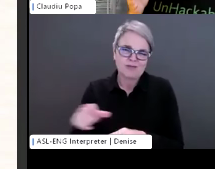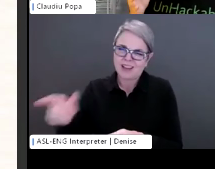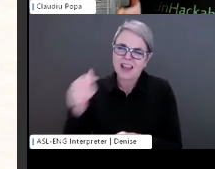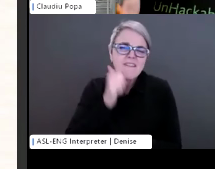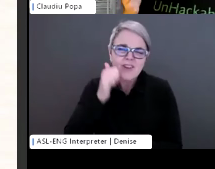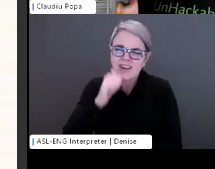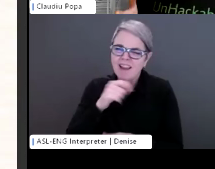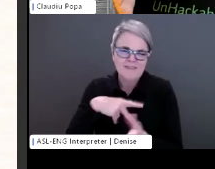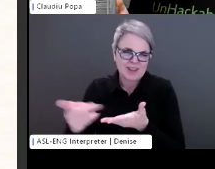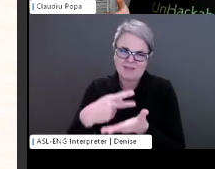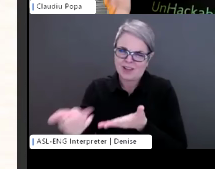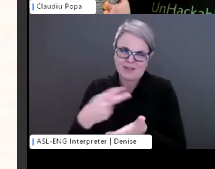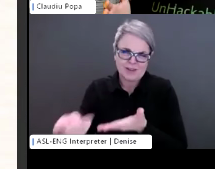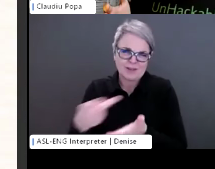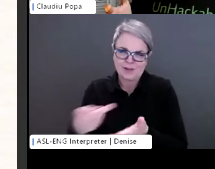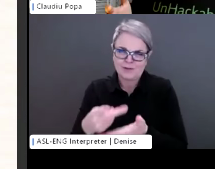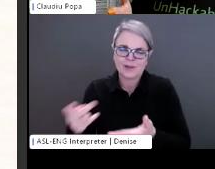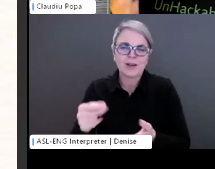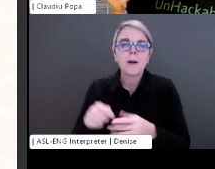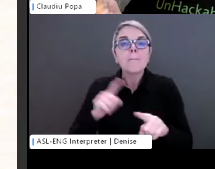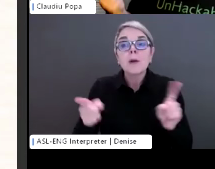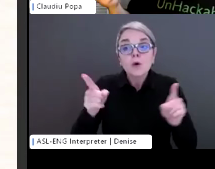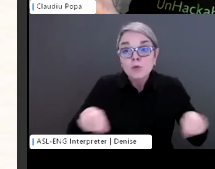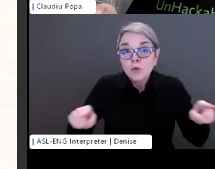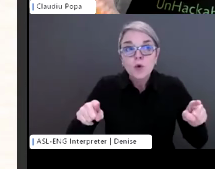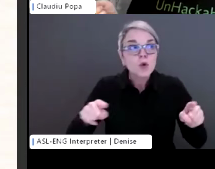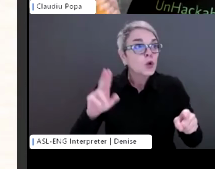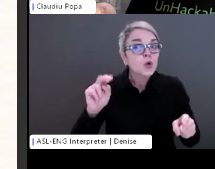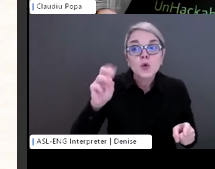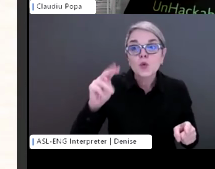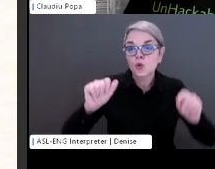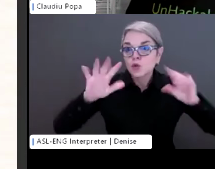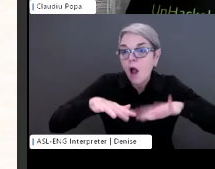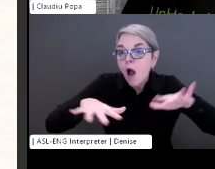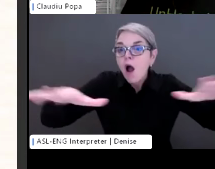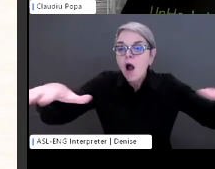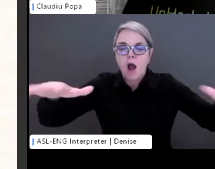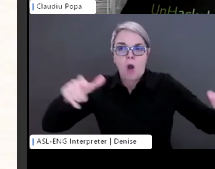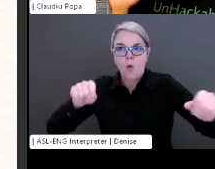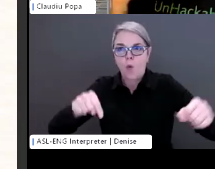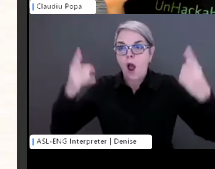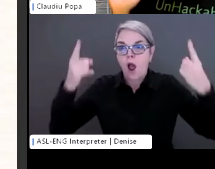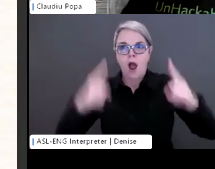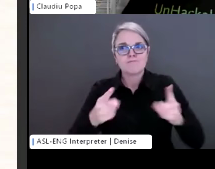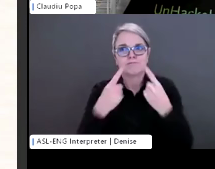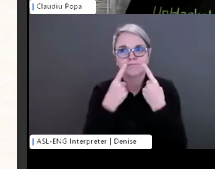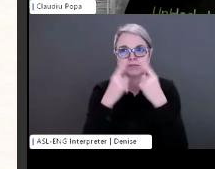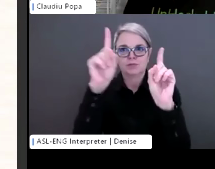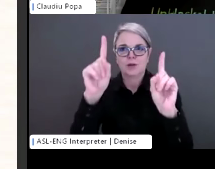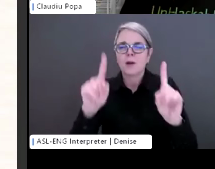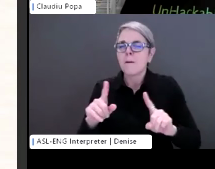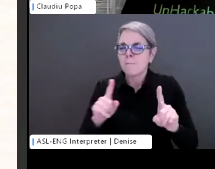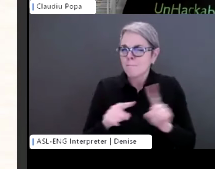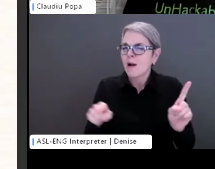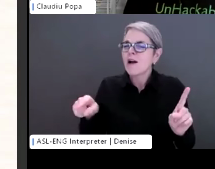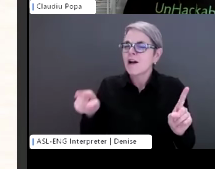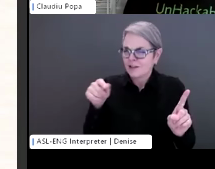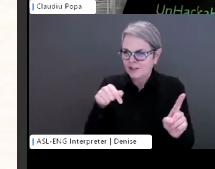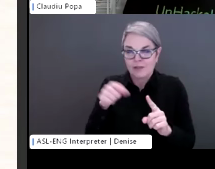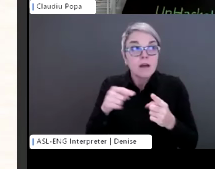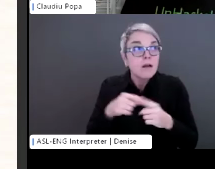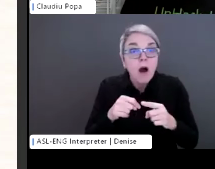about the vast majority of scams that fail, which makes them that much more intimidating. But if we think like a scammer, then we're likely